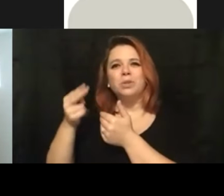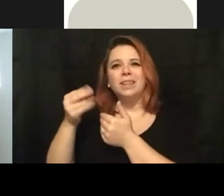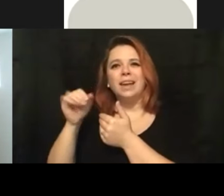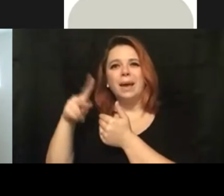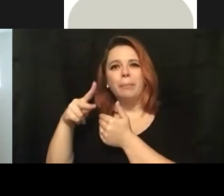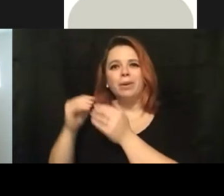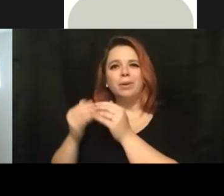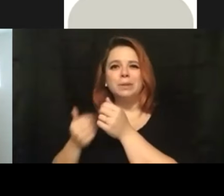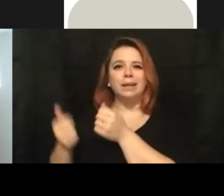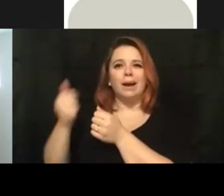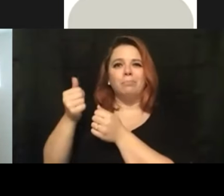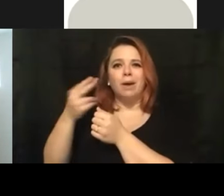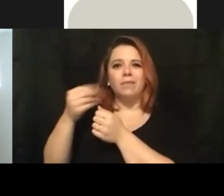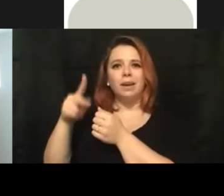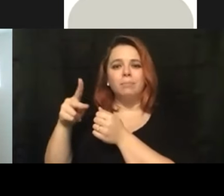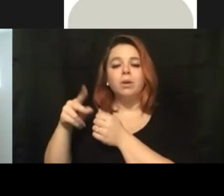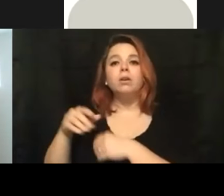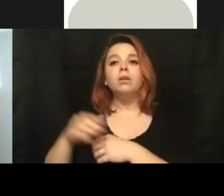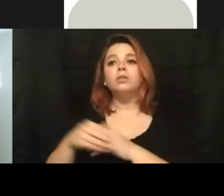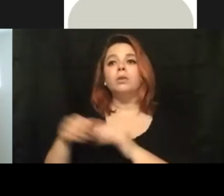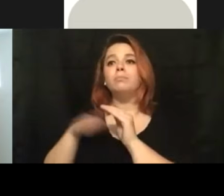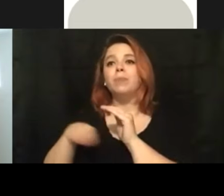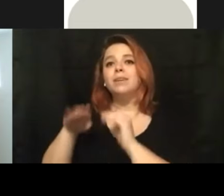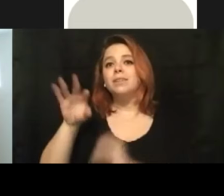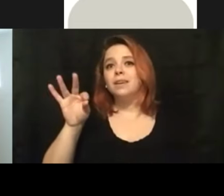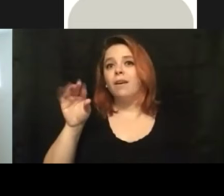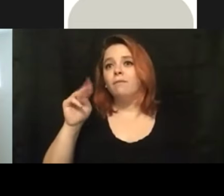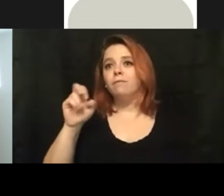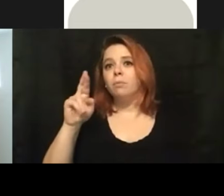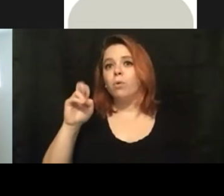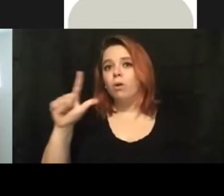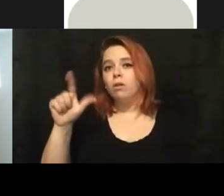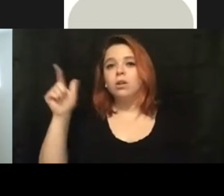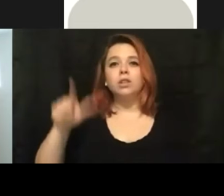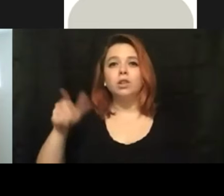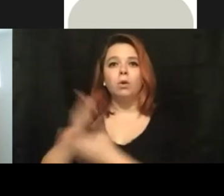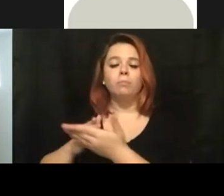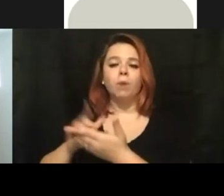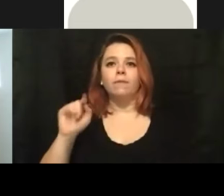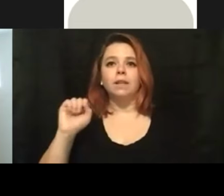femoral is really the lower part, the upper part of the leg.